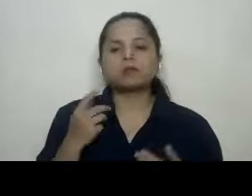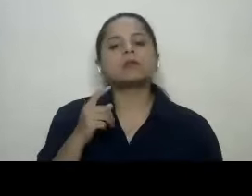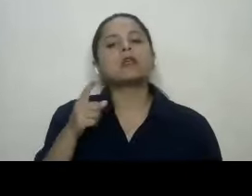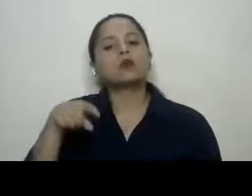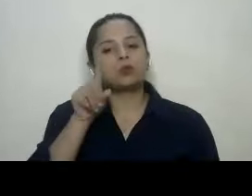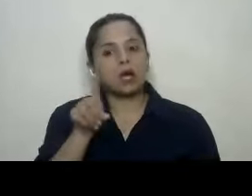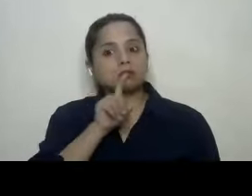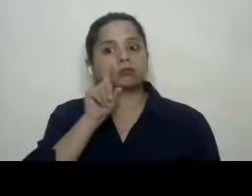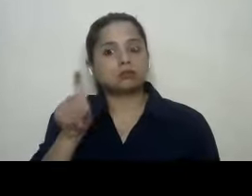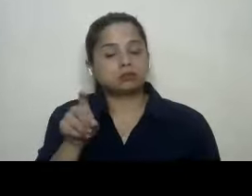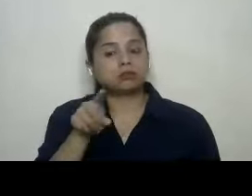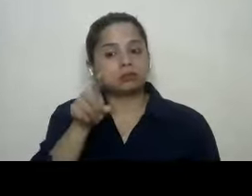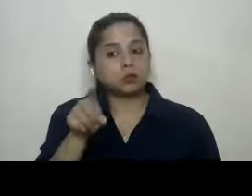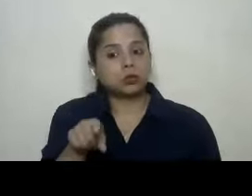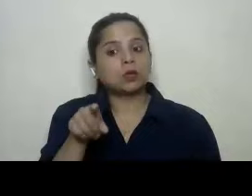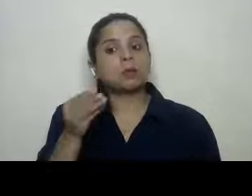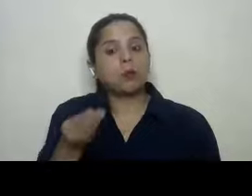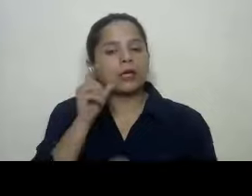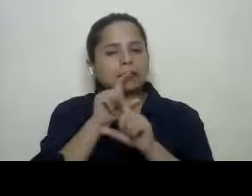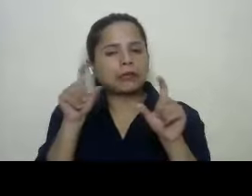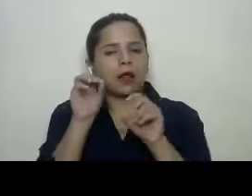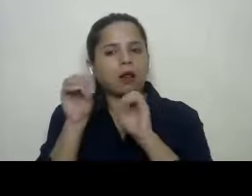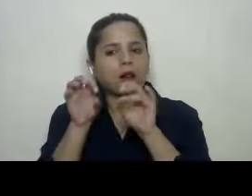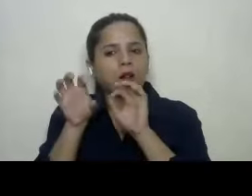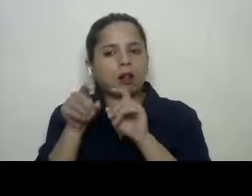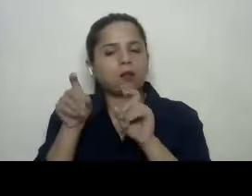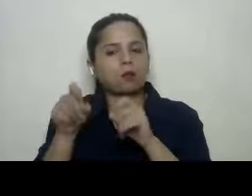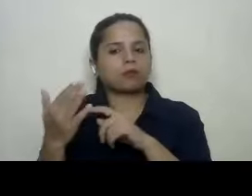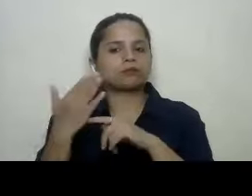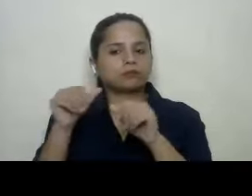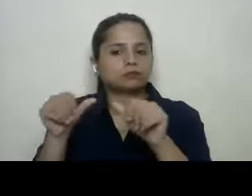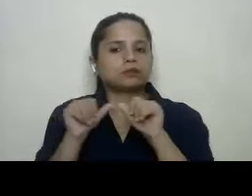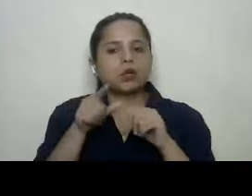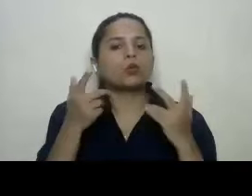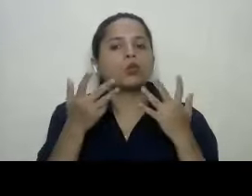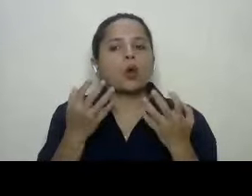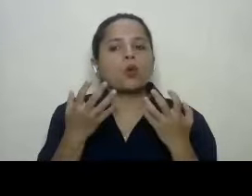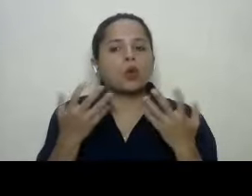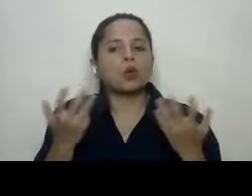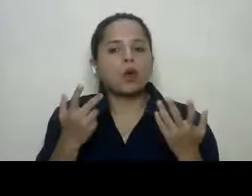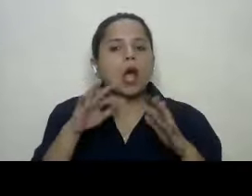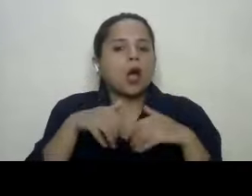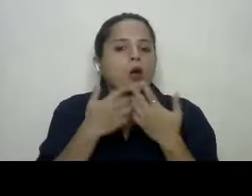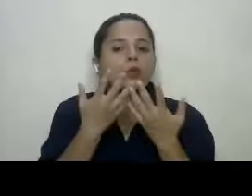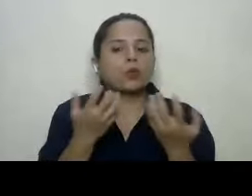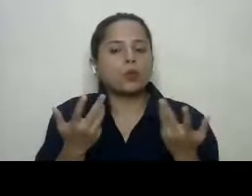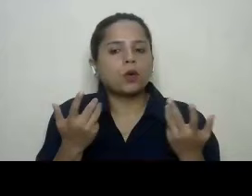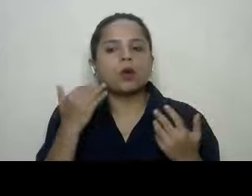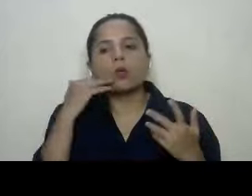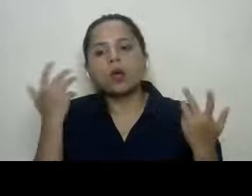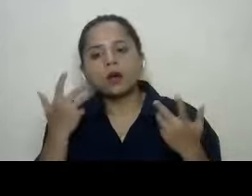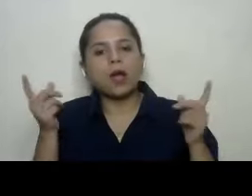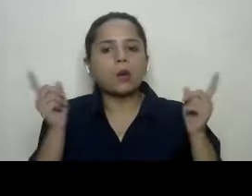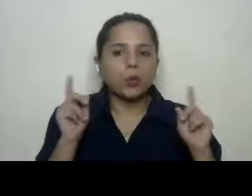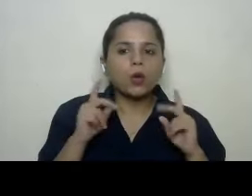with and give it as much clarity to understand what you want, how you want it, when you want it, where you want